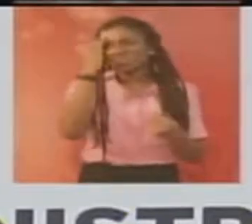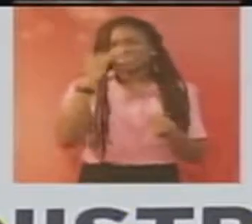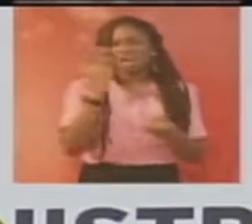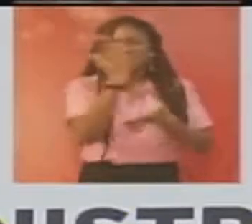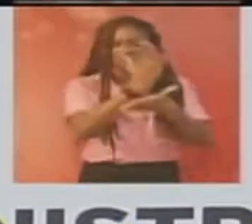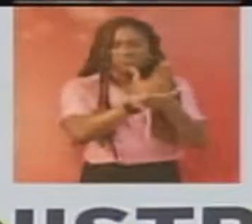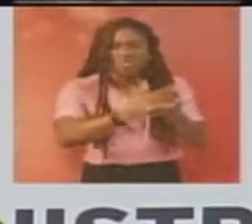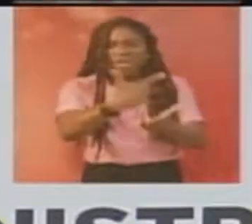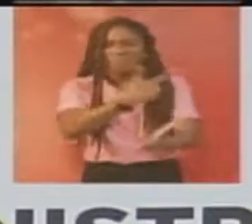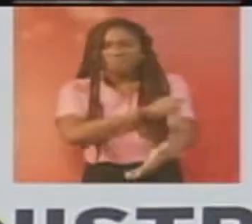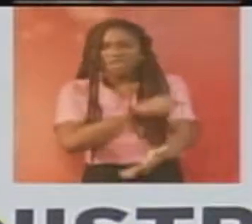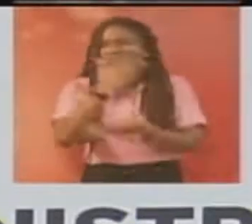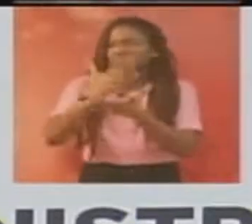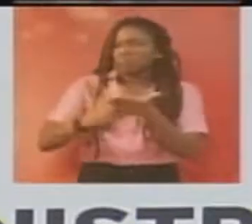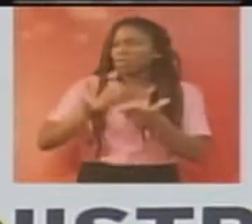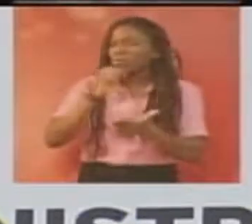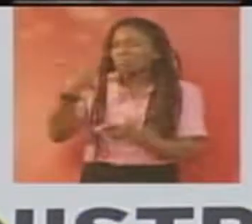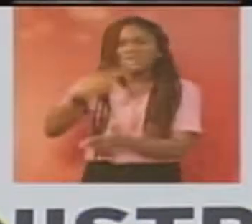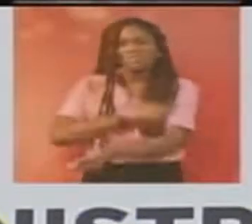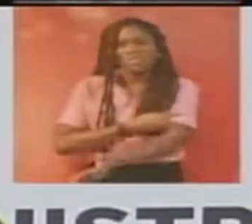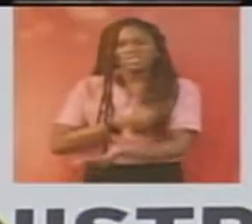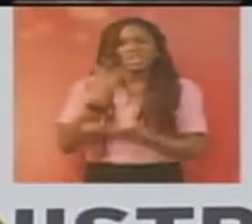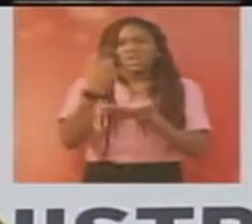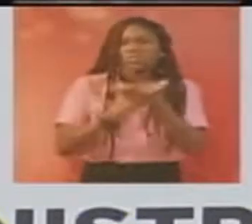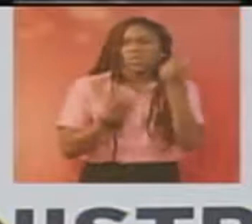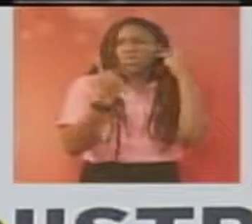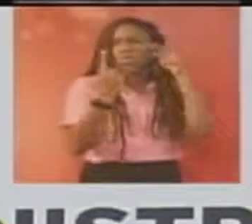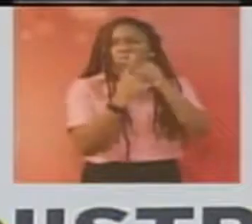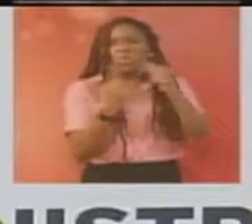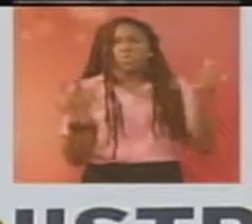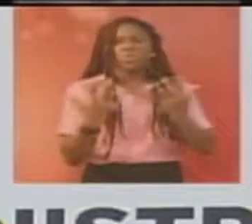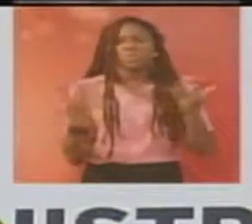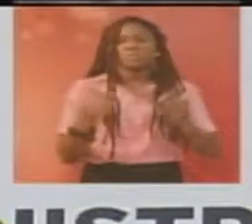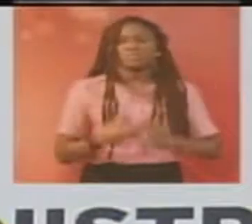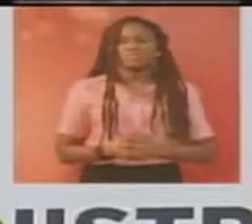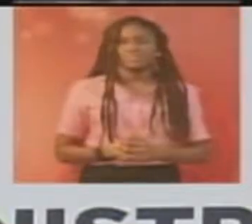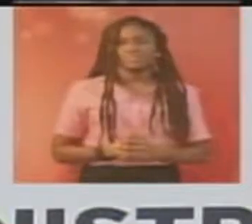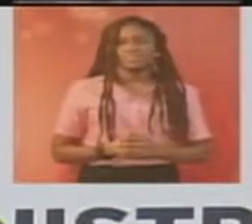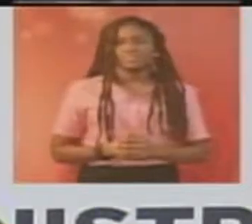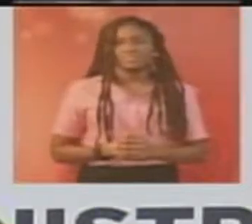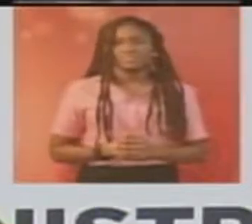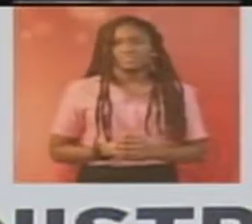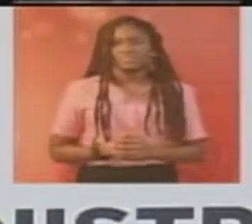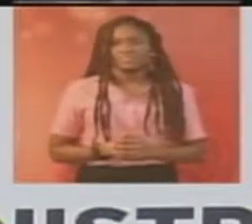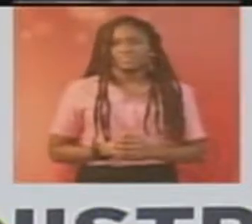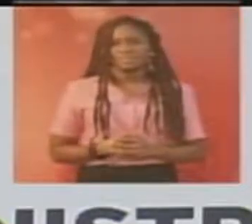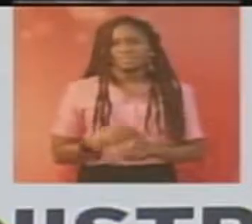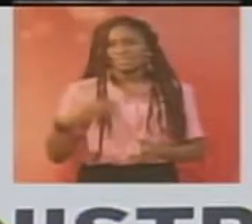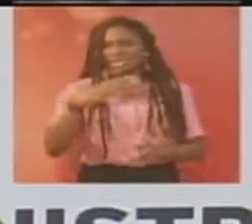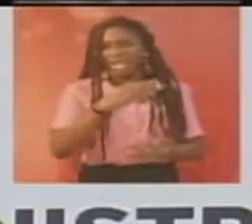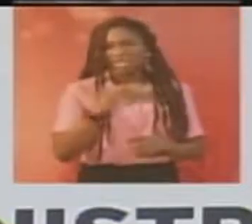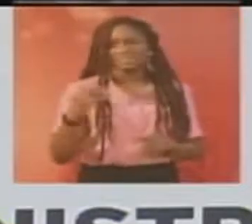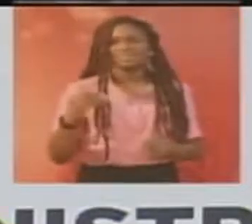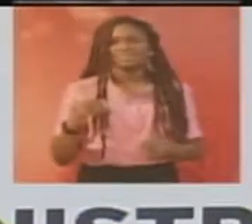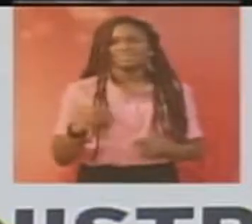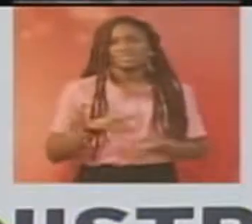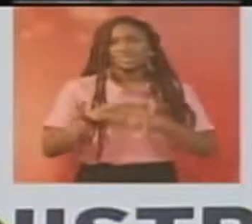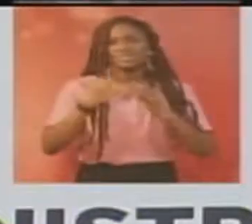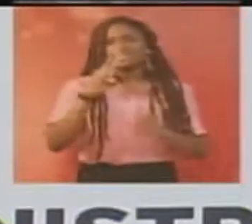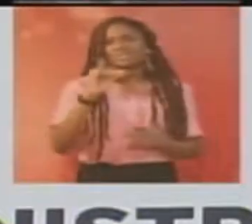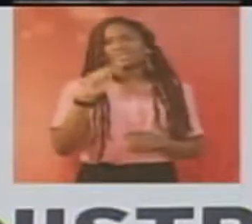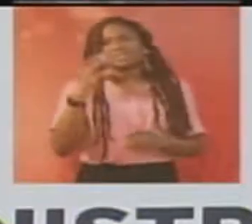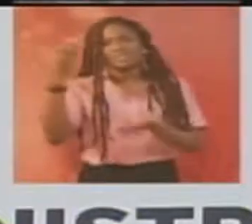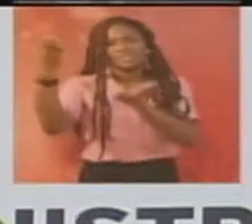the target of 33% or so for the vaccines that were being brought in this